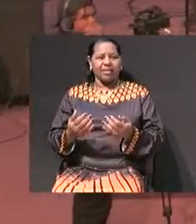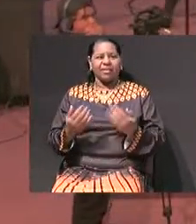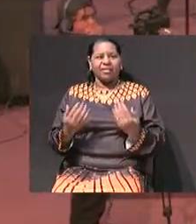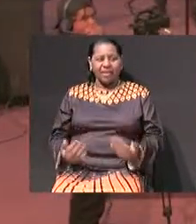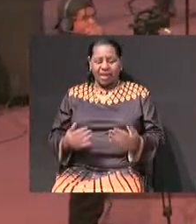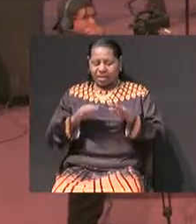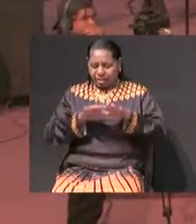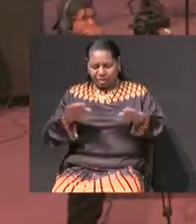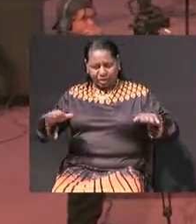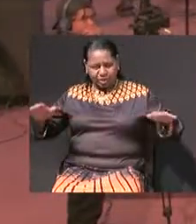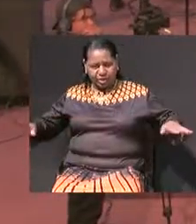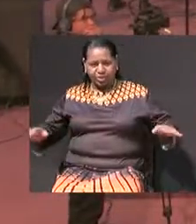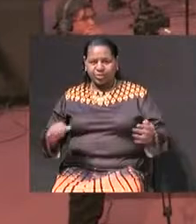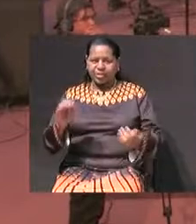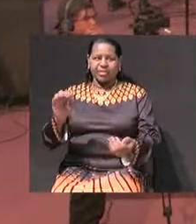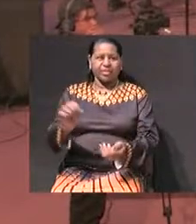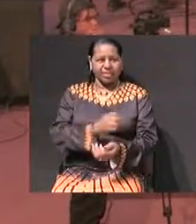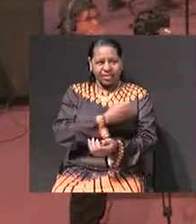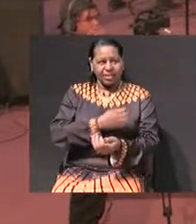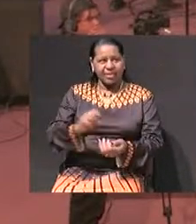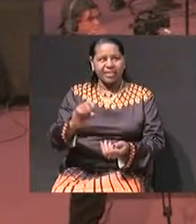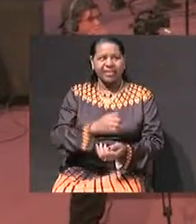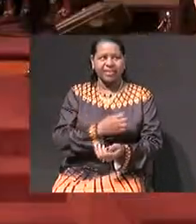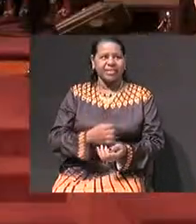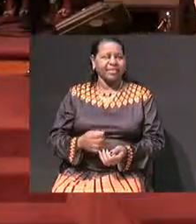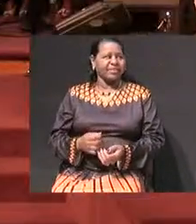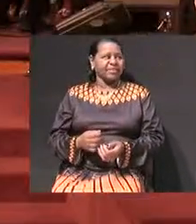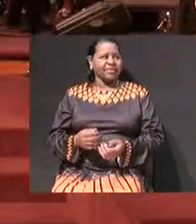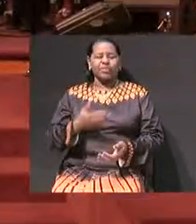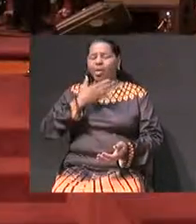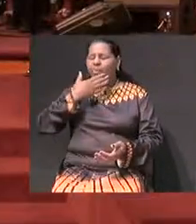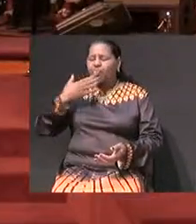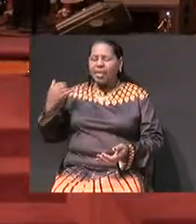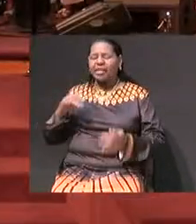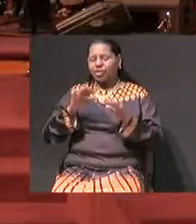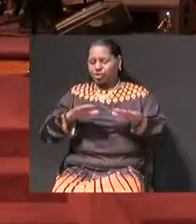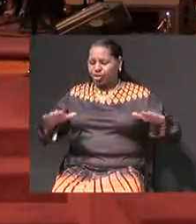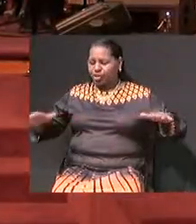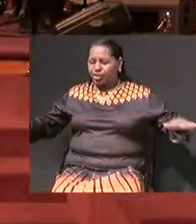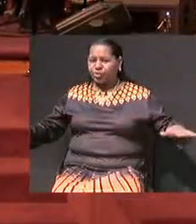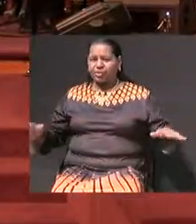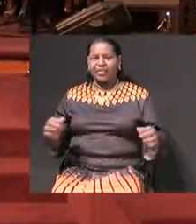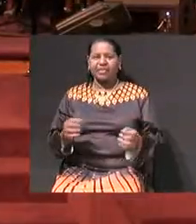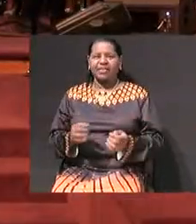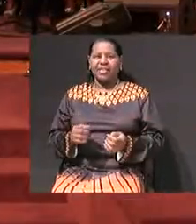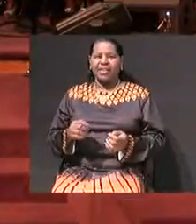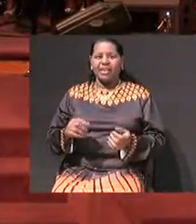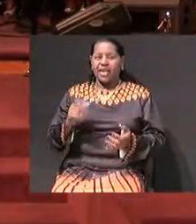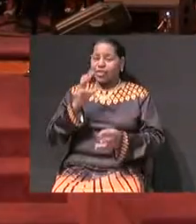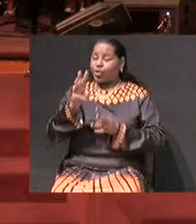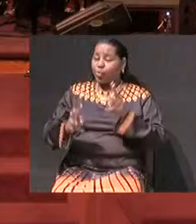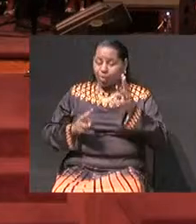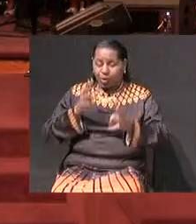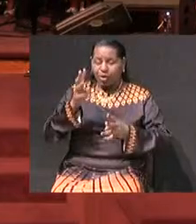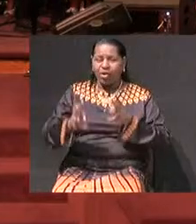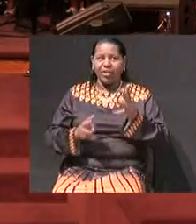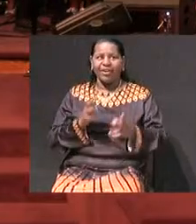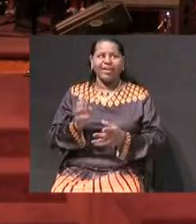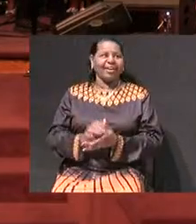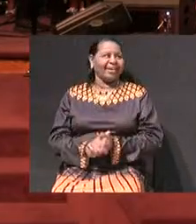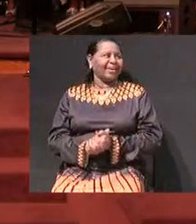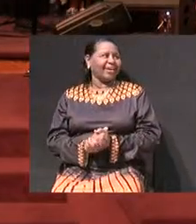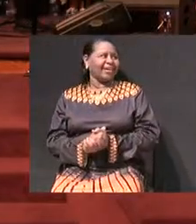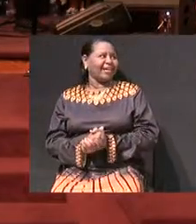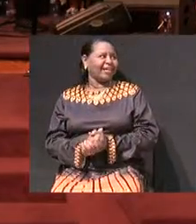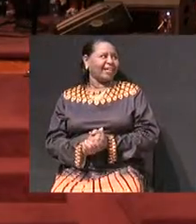department, and we have one of the best children's departments in the world. Come on, clap your hands for Miss Courtney.